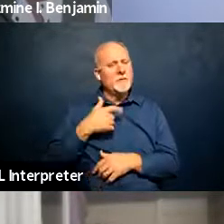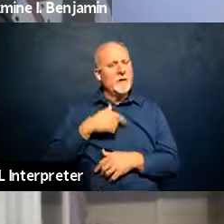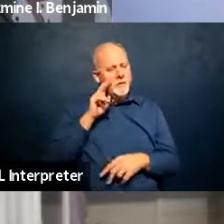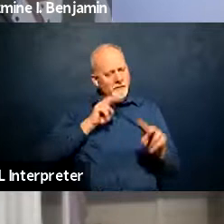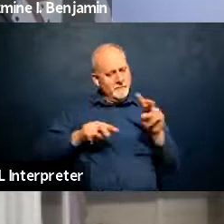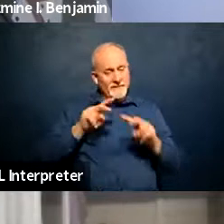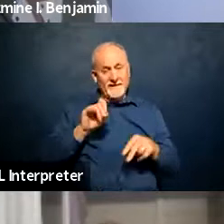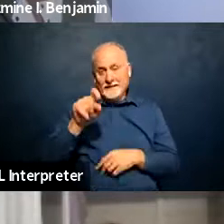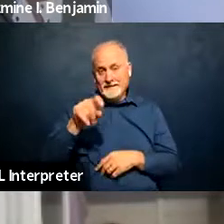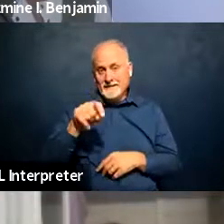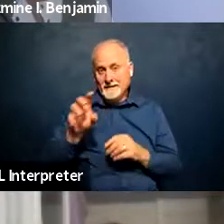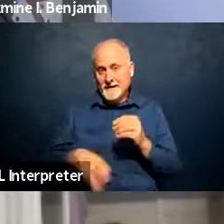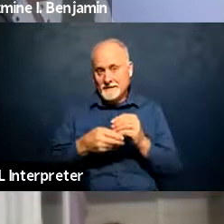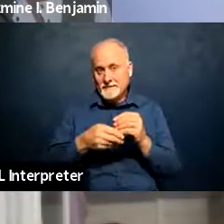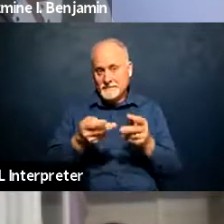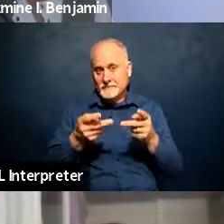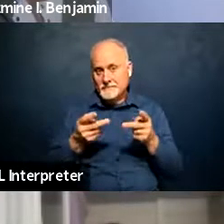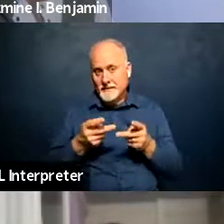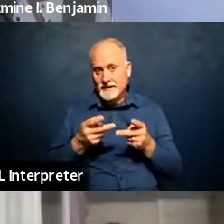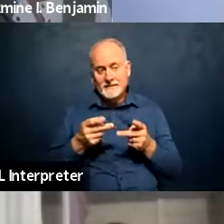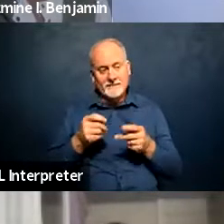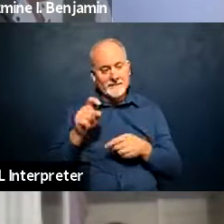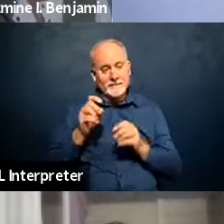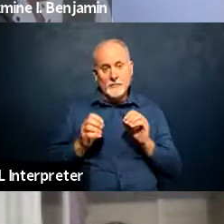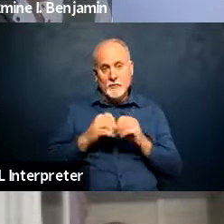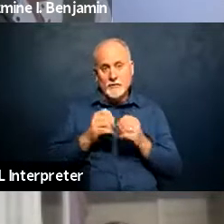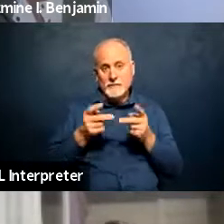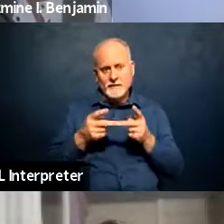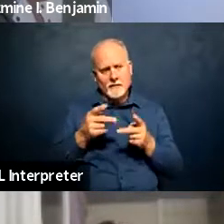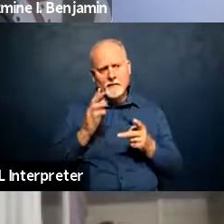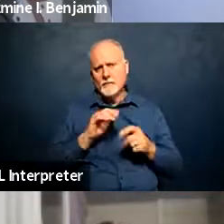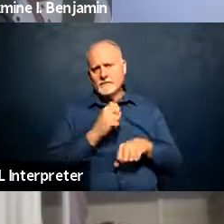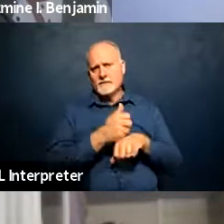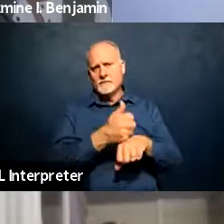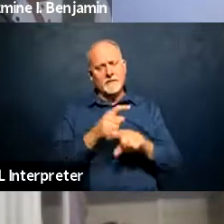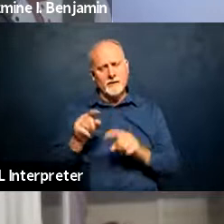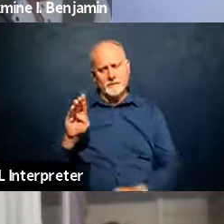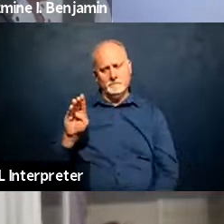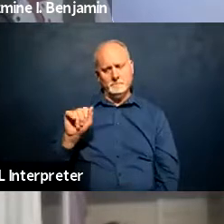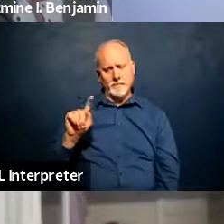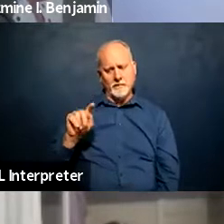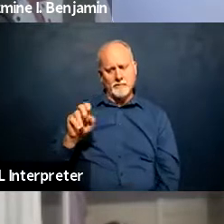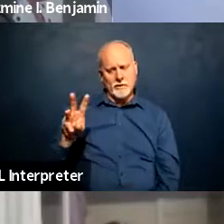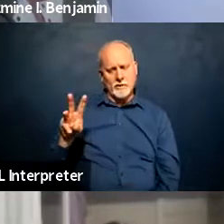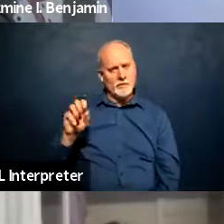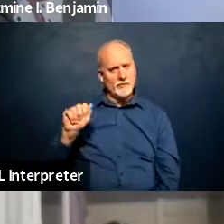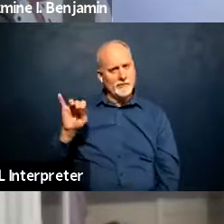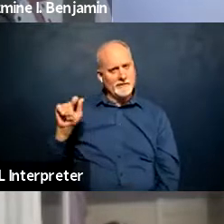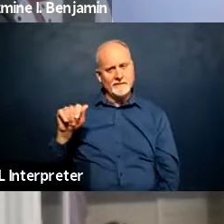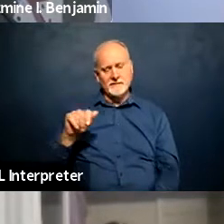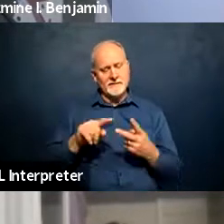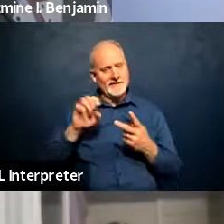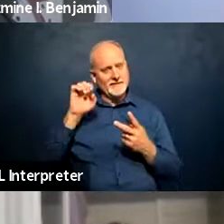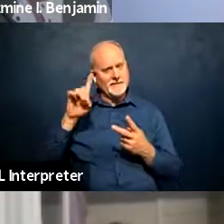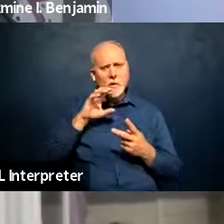if we see that there are spaces that are needed for students. But right now, Bartow Arena and the education building, the